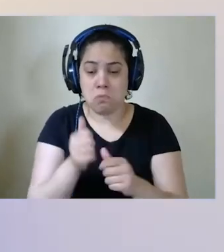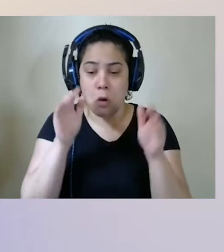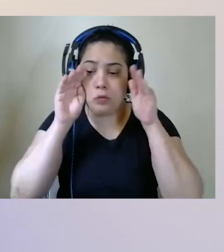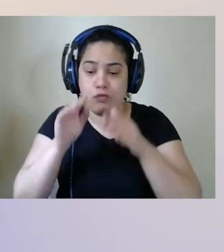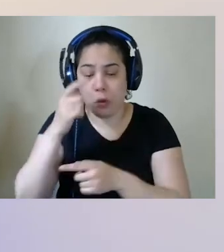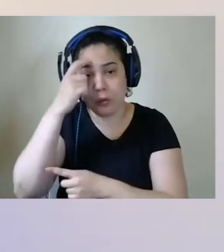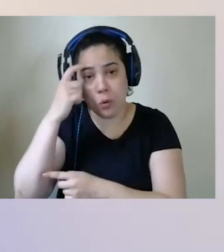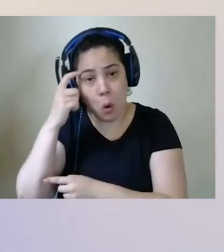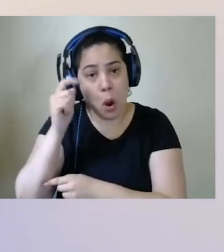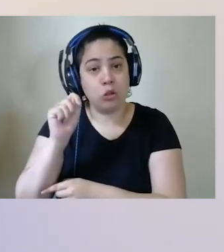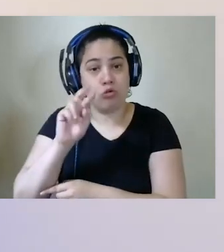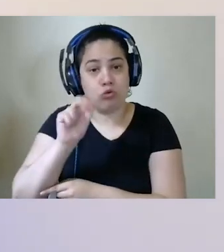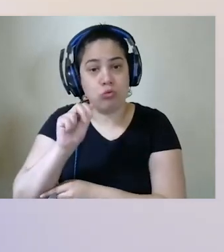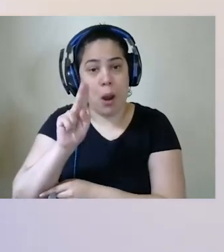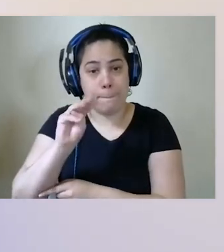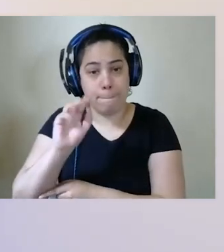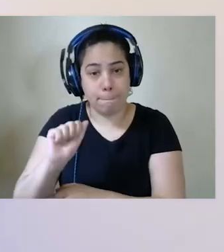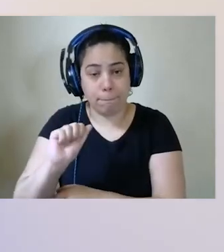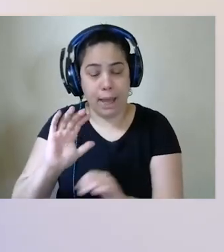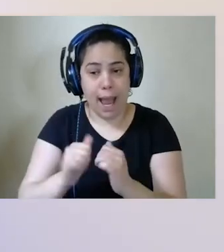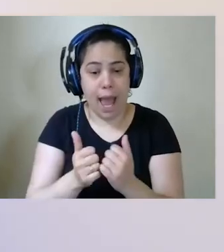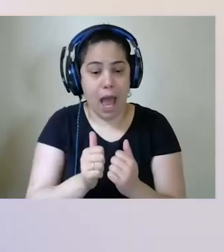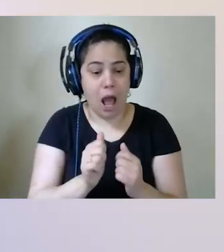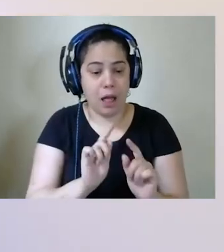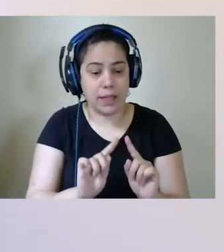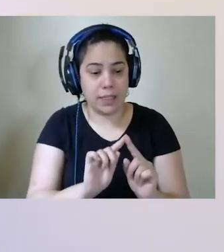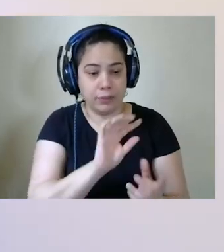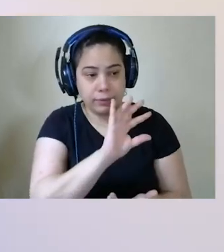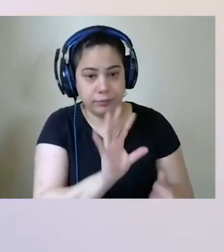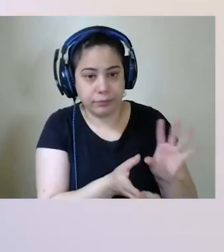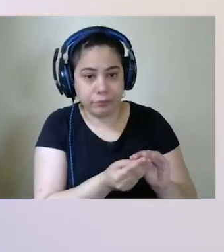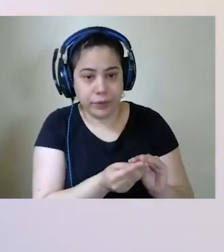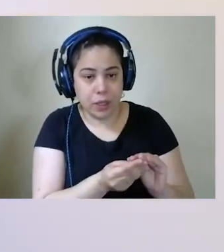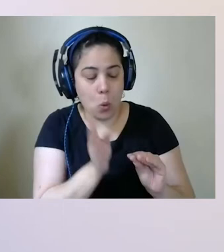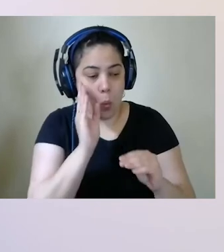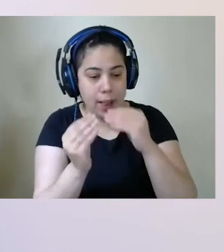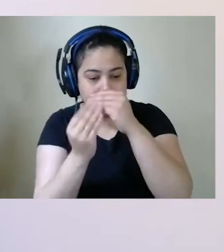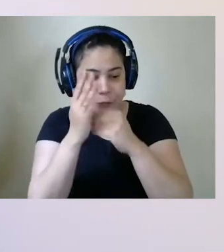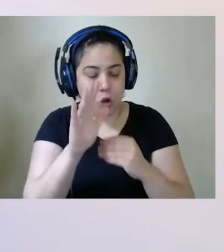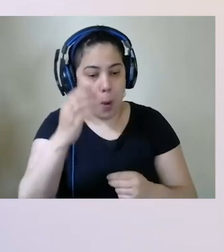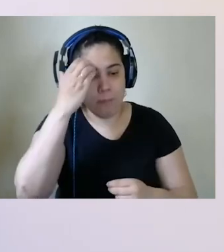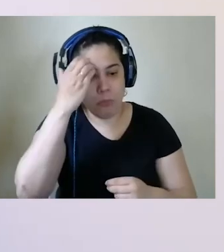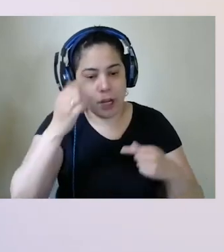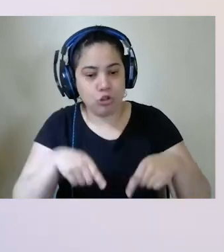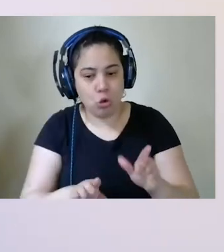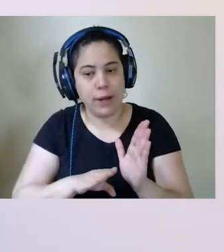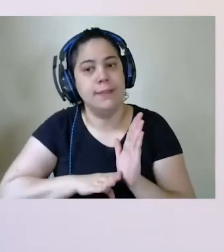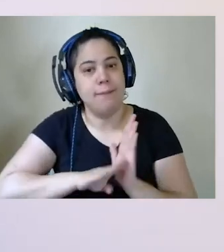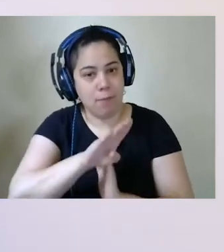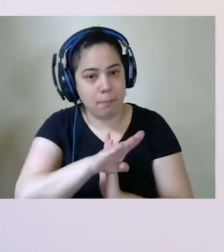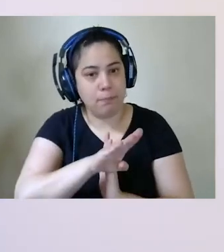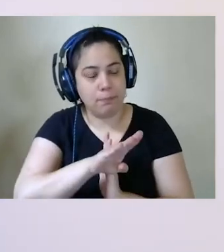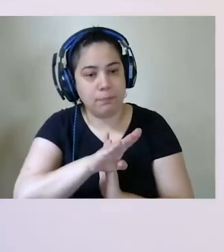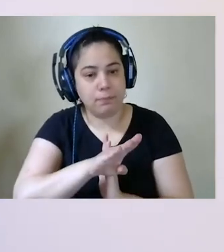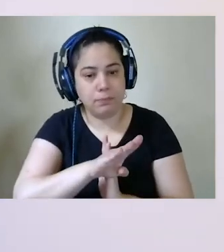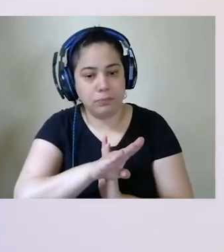that these histories impact the developing brain. And what we are looking at is what I'm